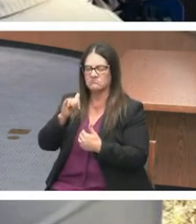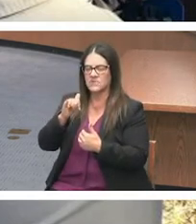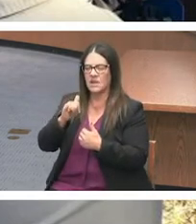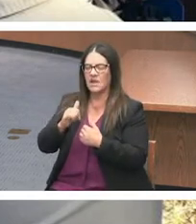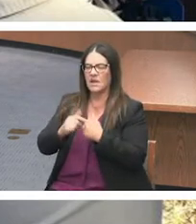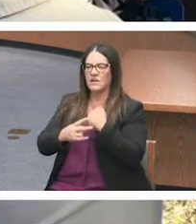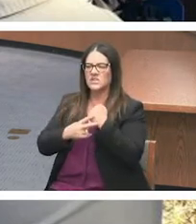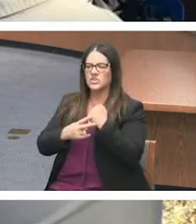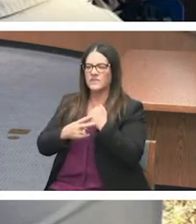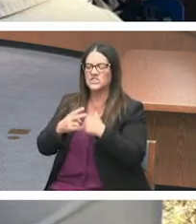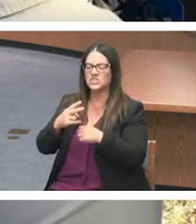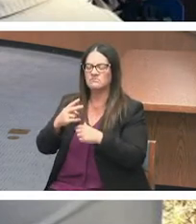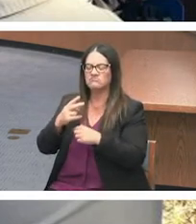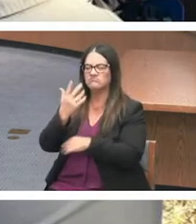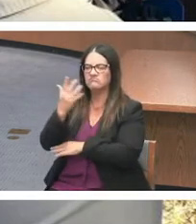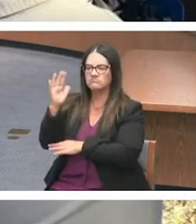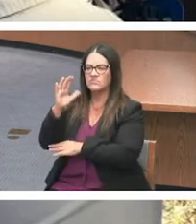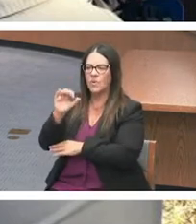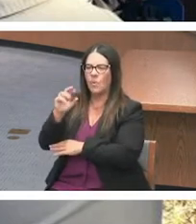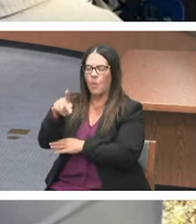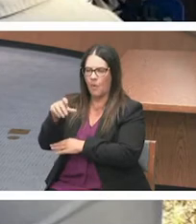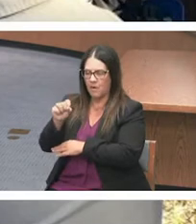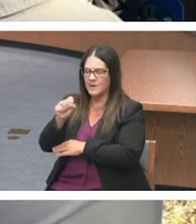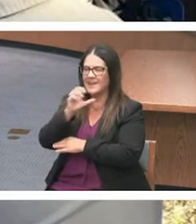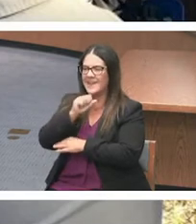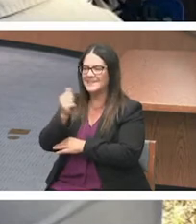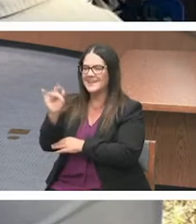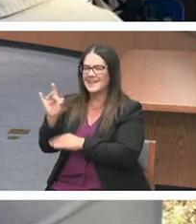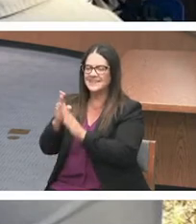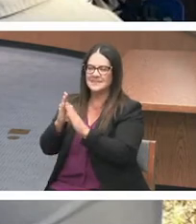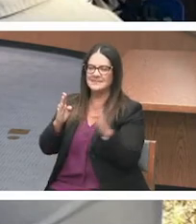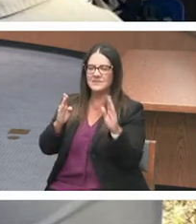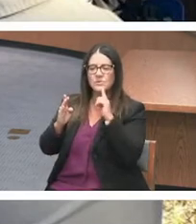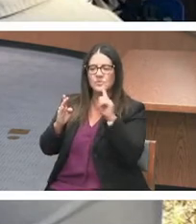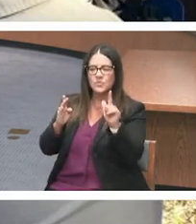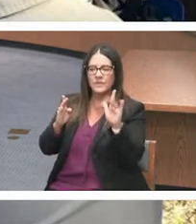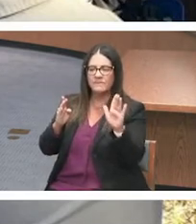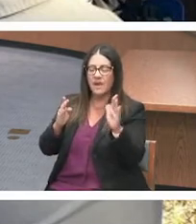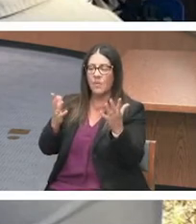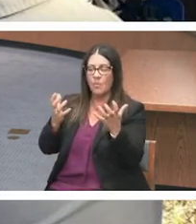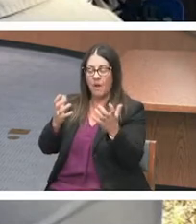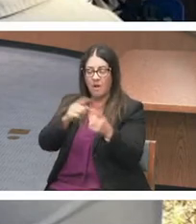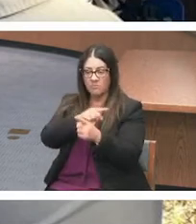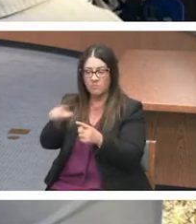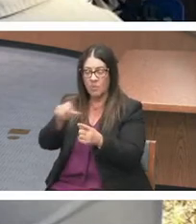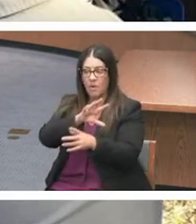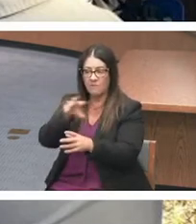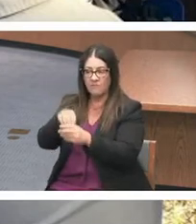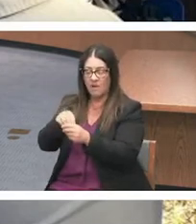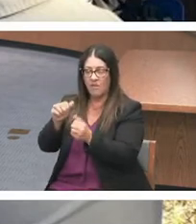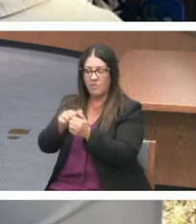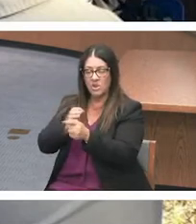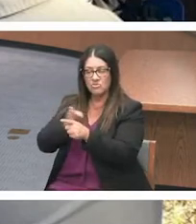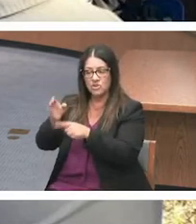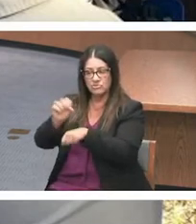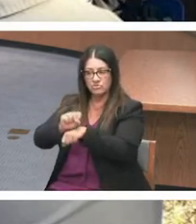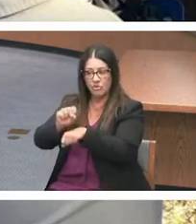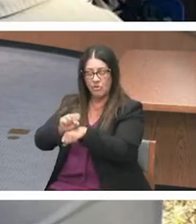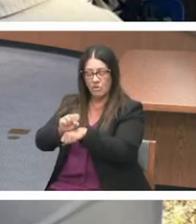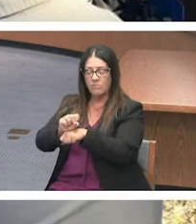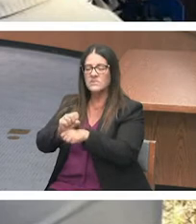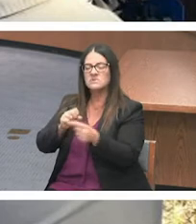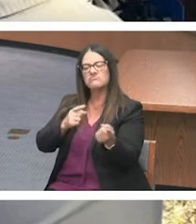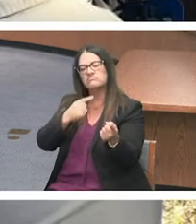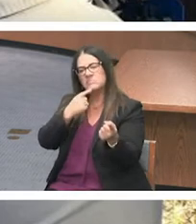think between the ages of like 18 and 25, that wants to be involved in conservation as a career, steer them to the